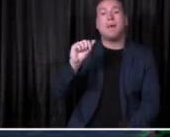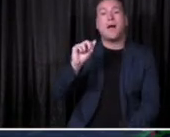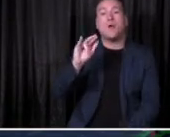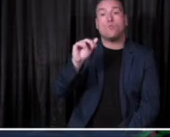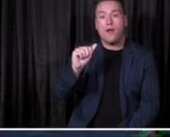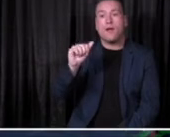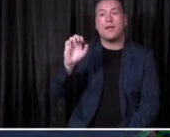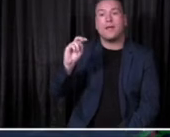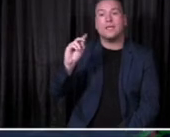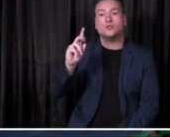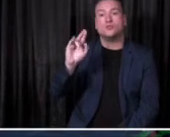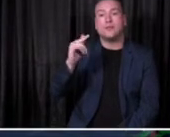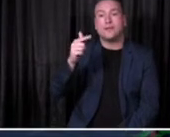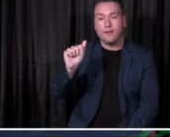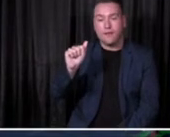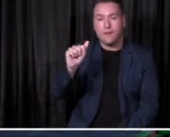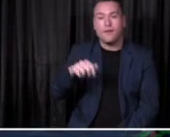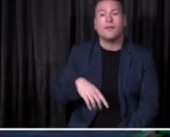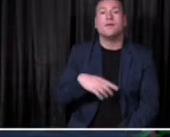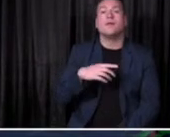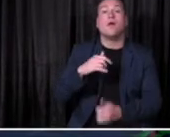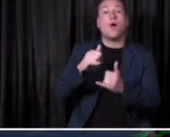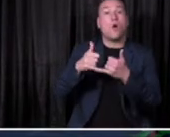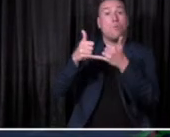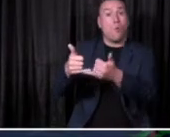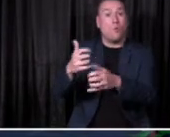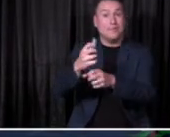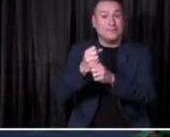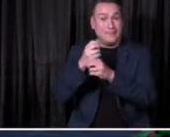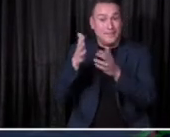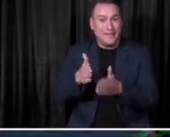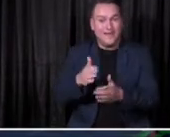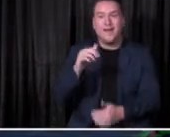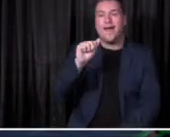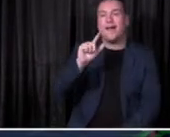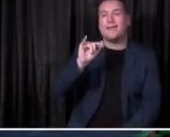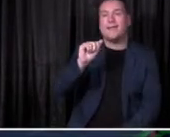Our Dean's Award recipient, Alalia Asifu Biru.